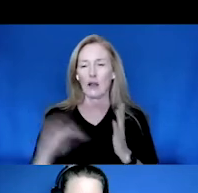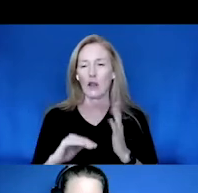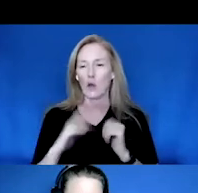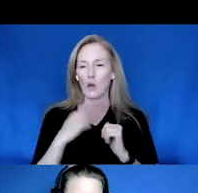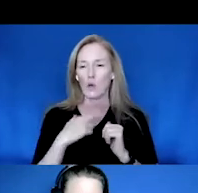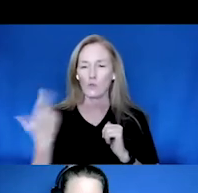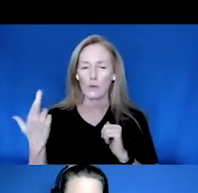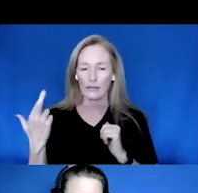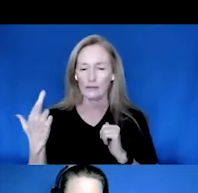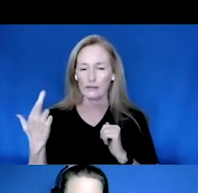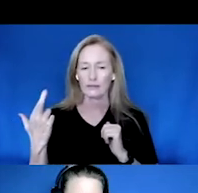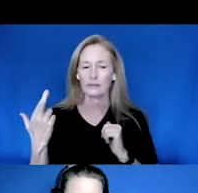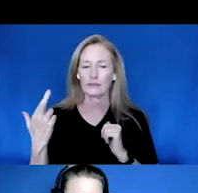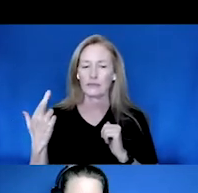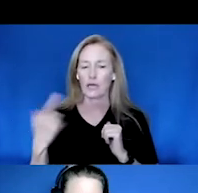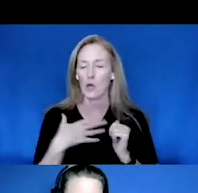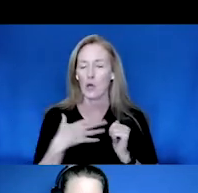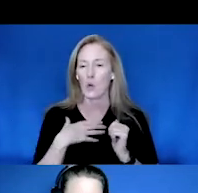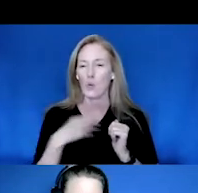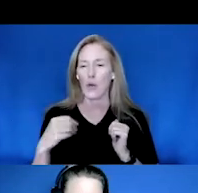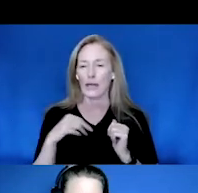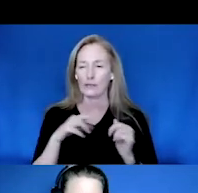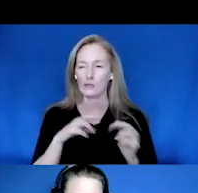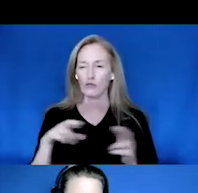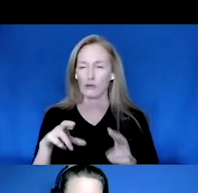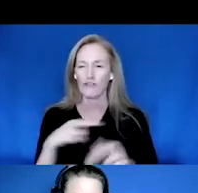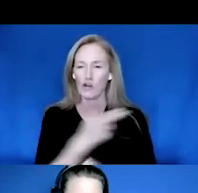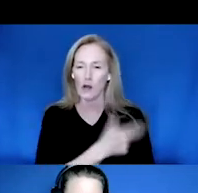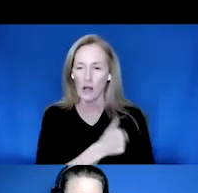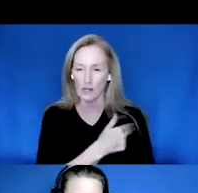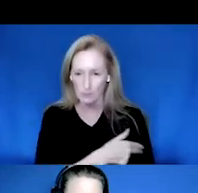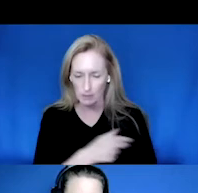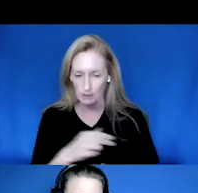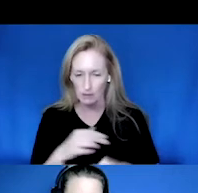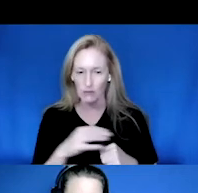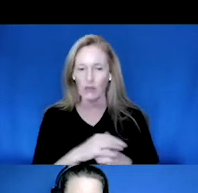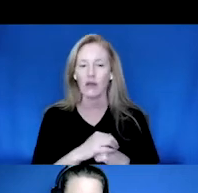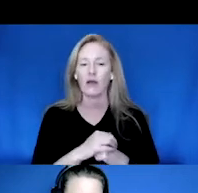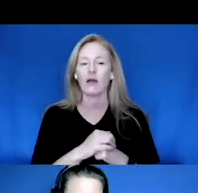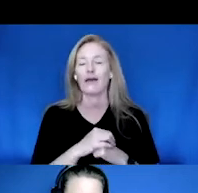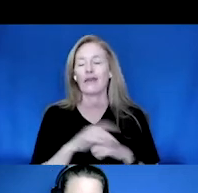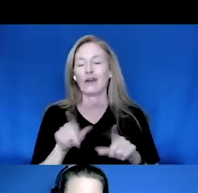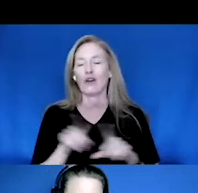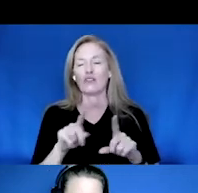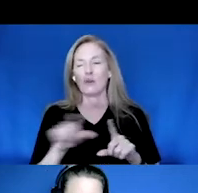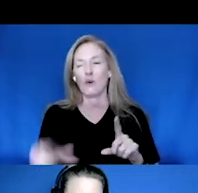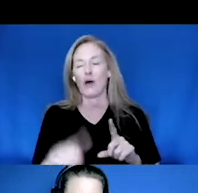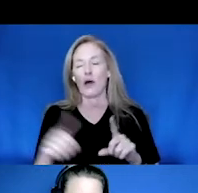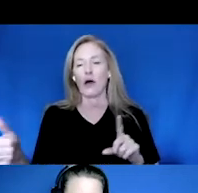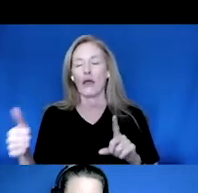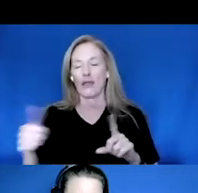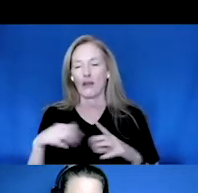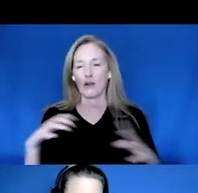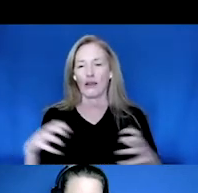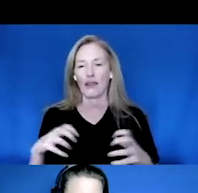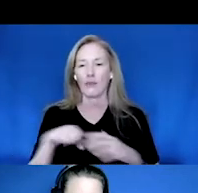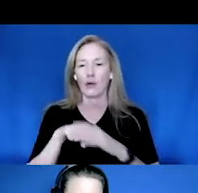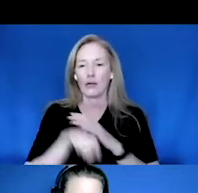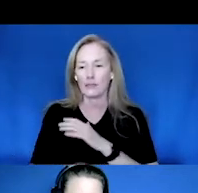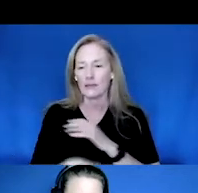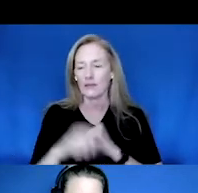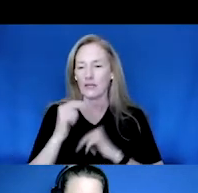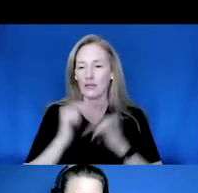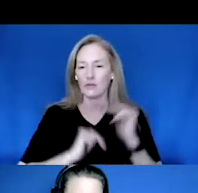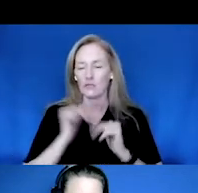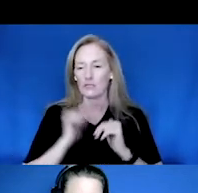Tribe. There are some other labor and delivery services that are still up and running, of course, at the